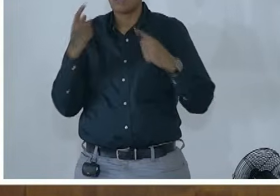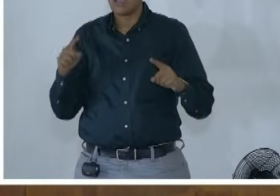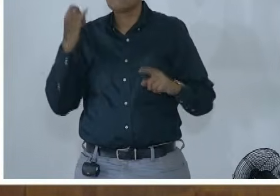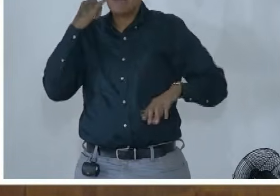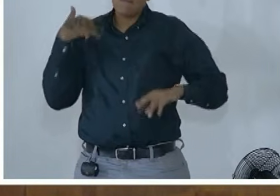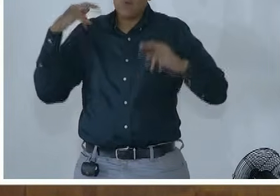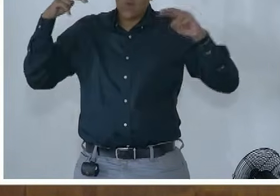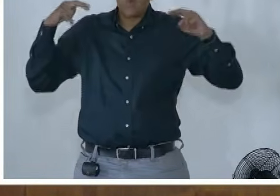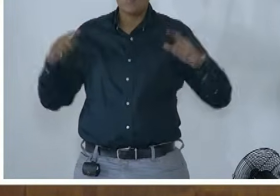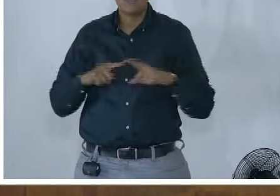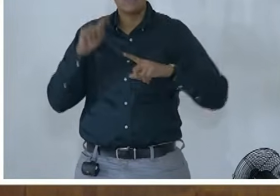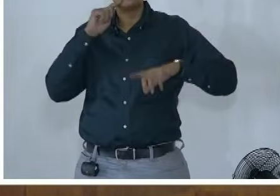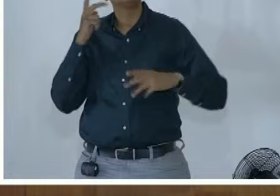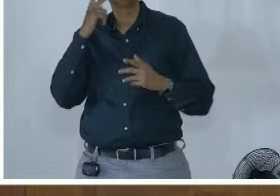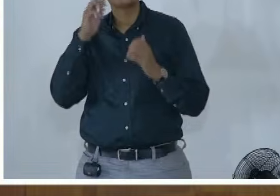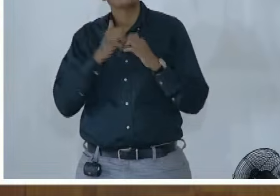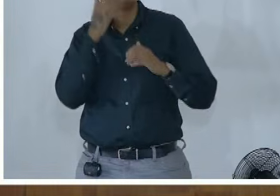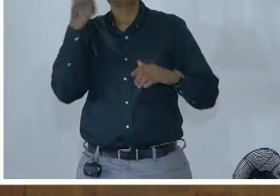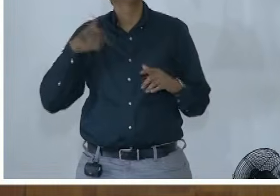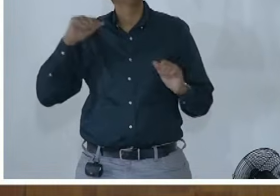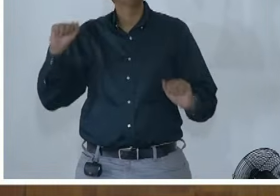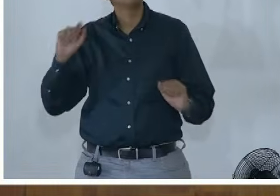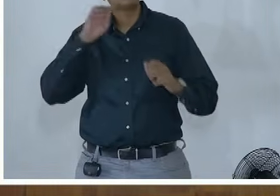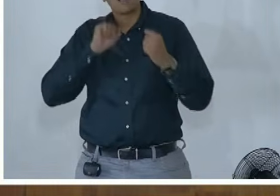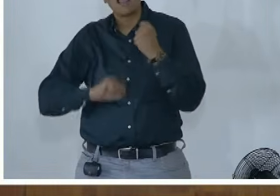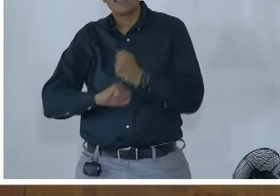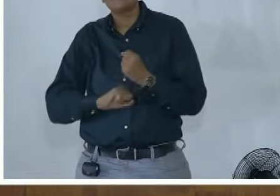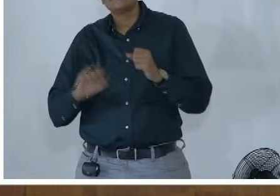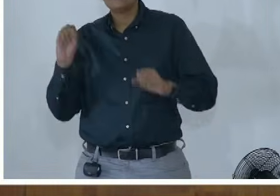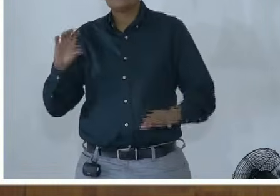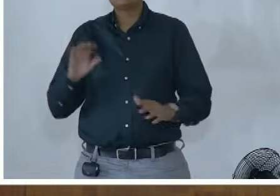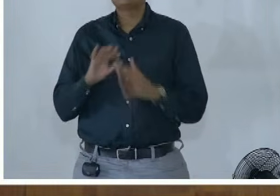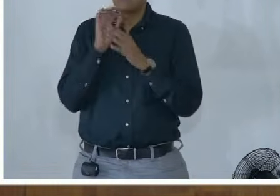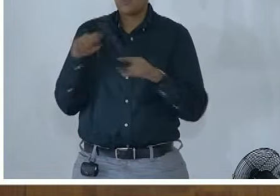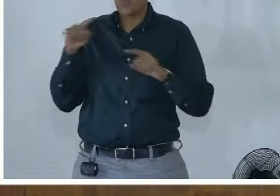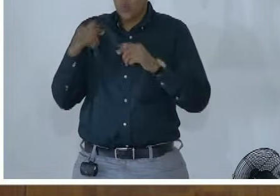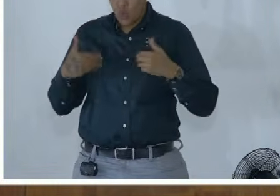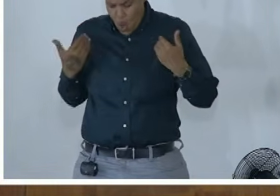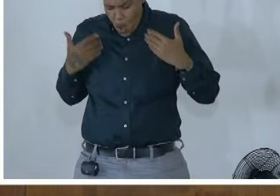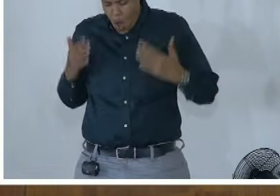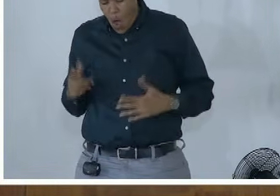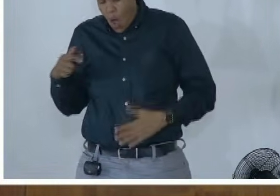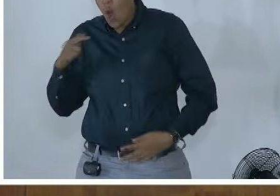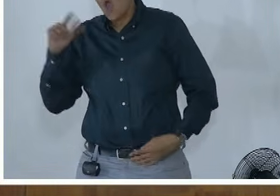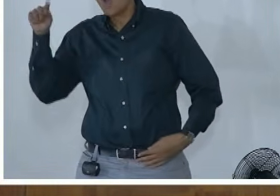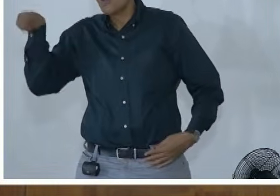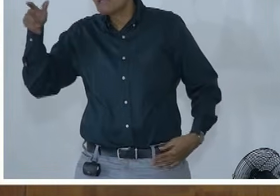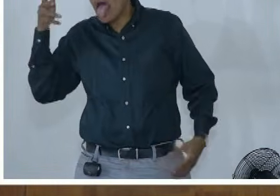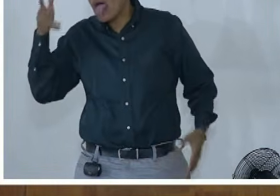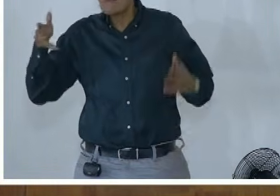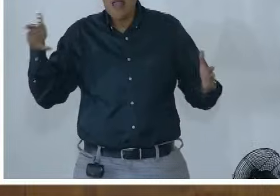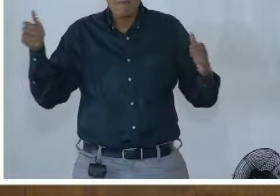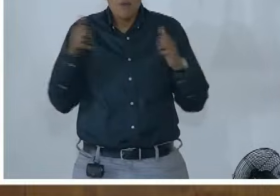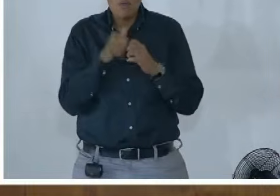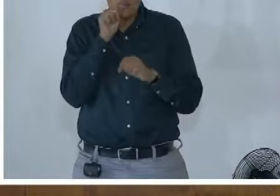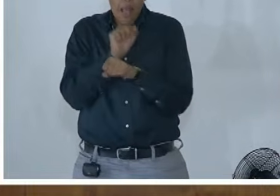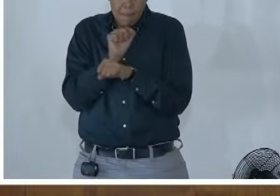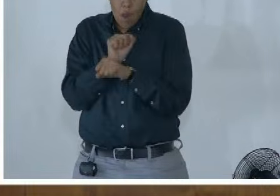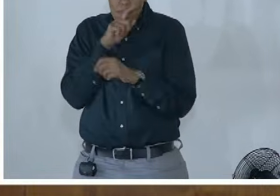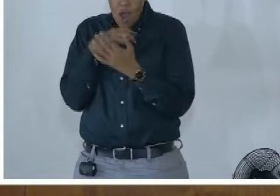looking at seeing how best we can assist, especially those younger ones with